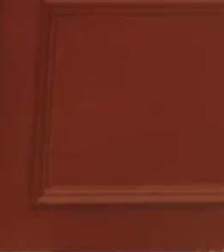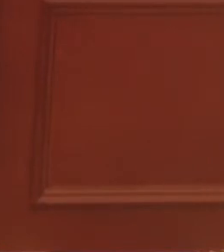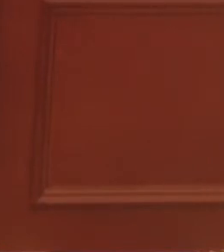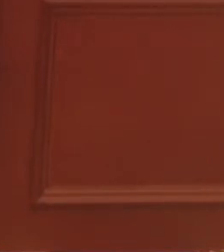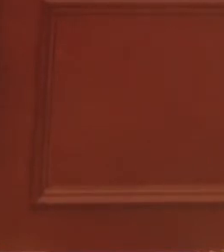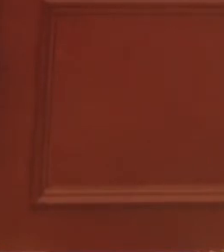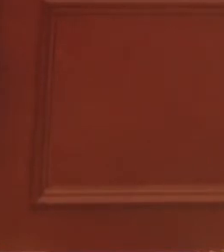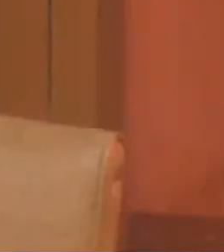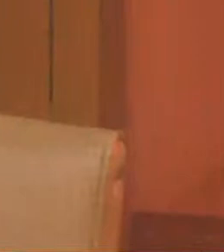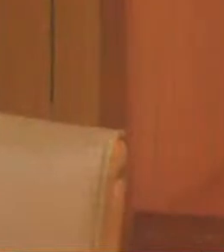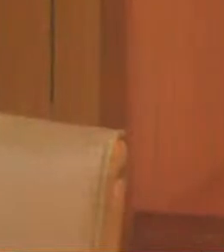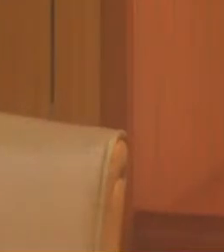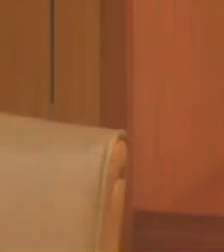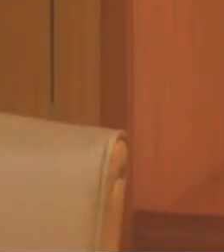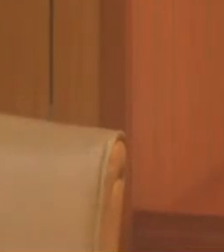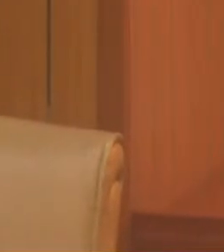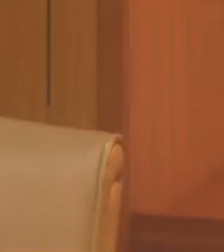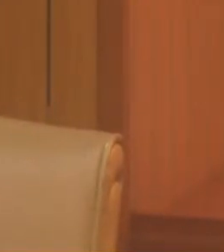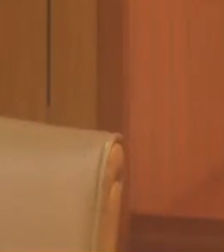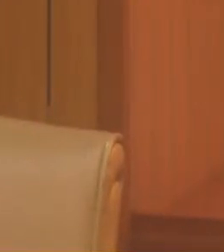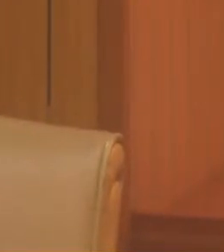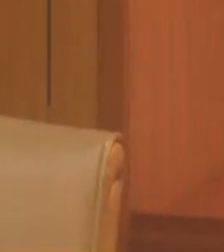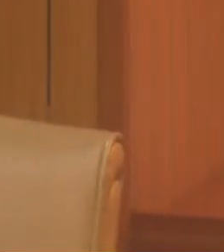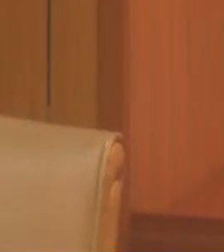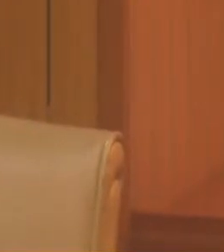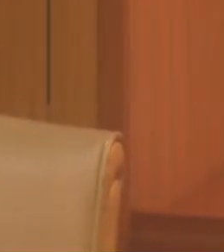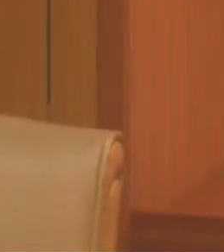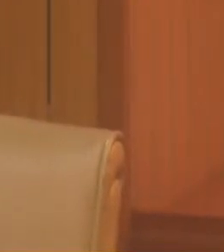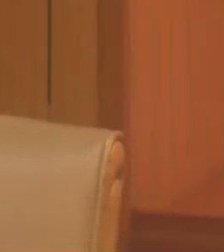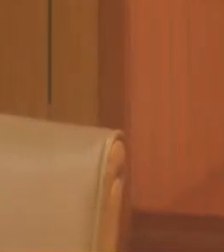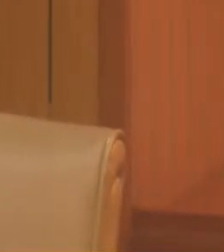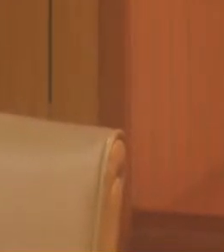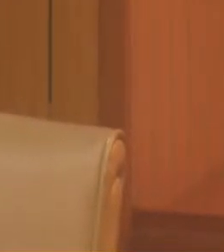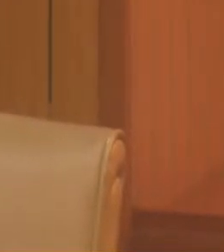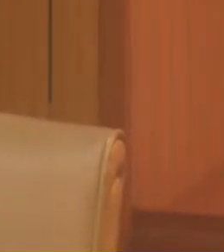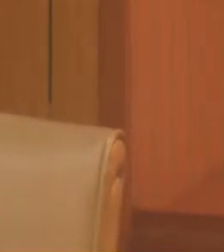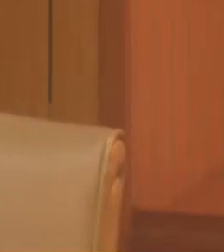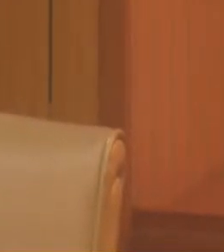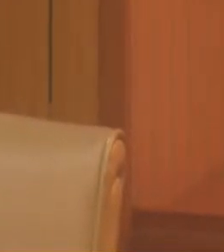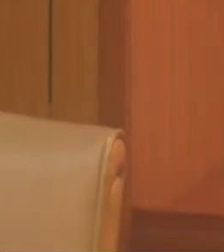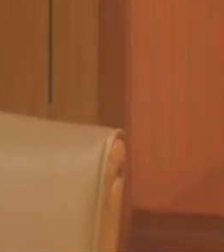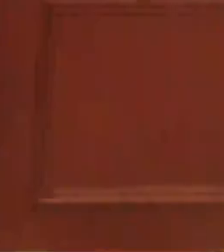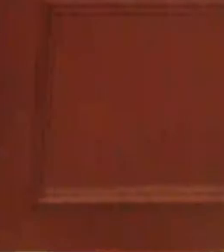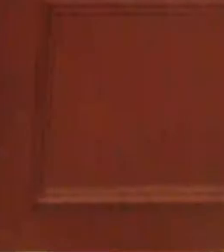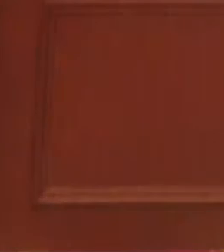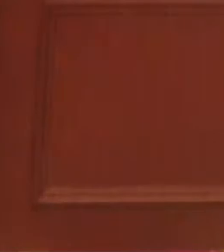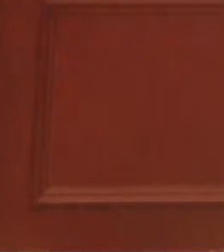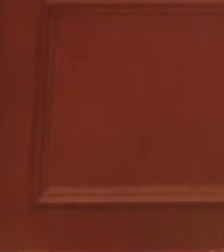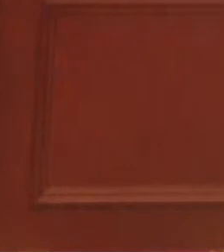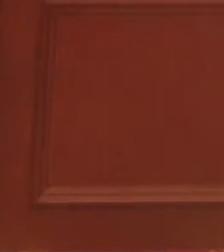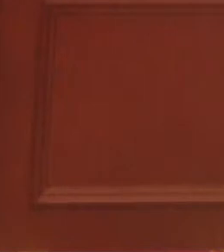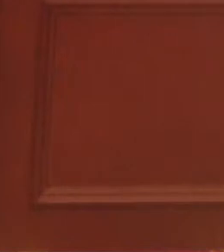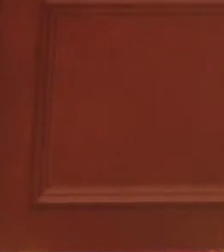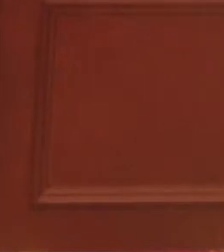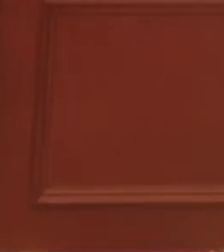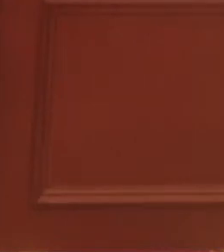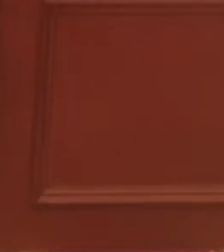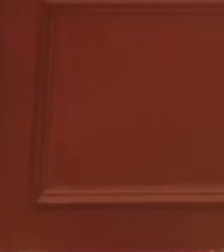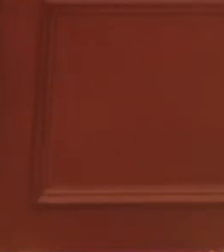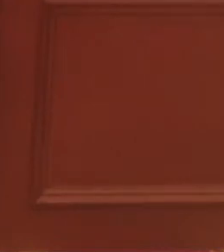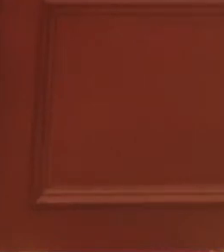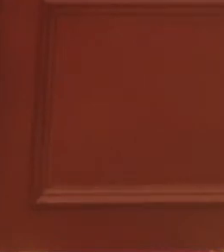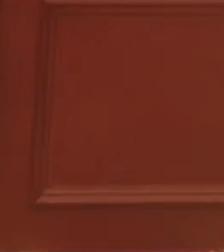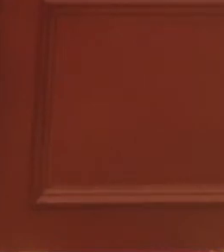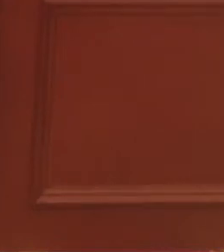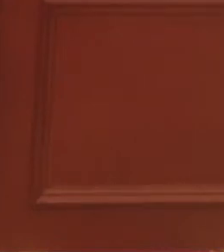Paragraph 78, Table 2, the quarterly year-on-year GDP percentage, shows that while overall GDP grew by